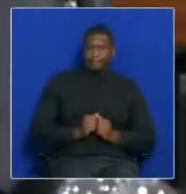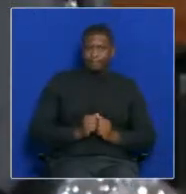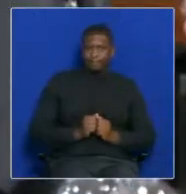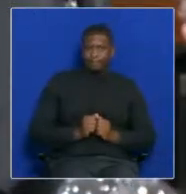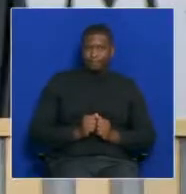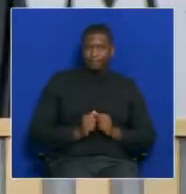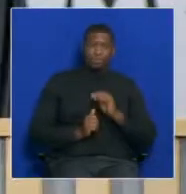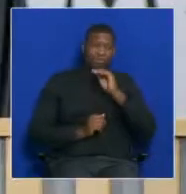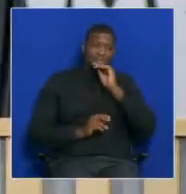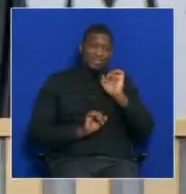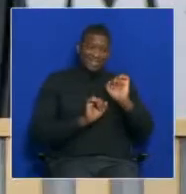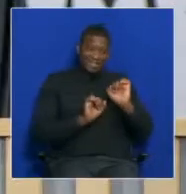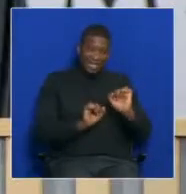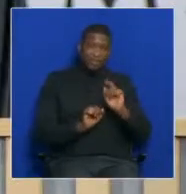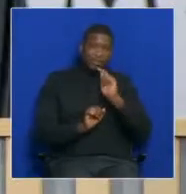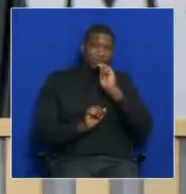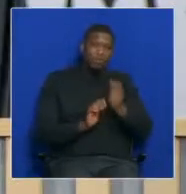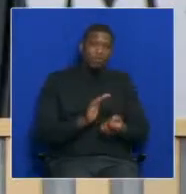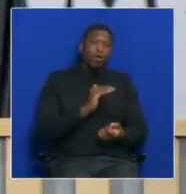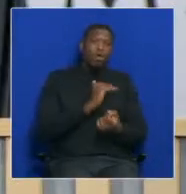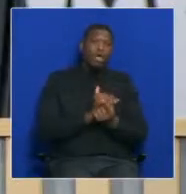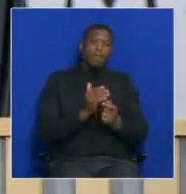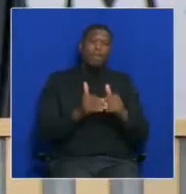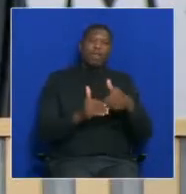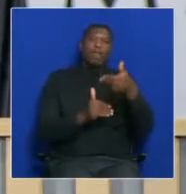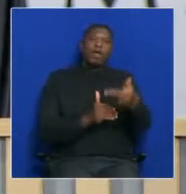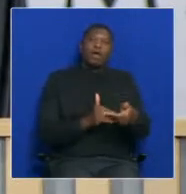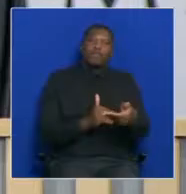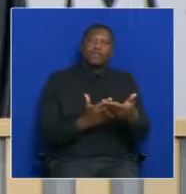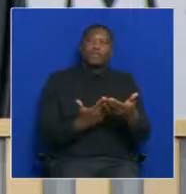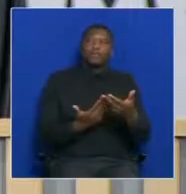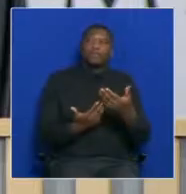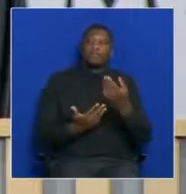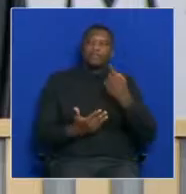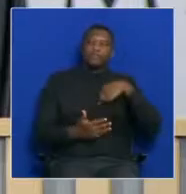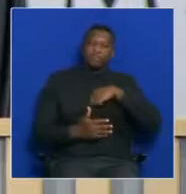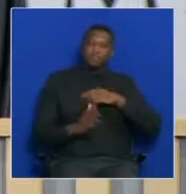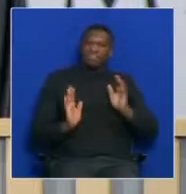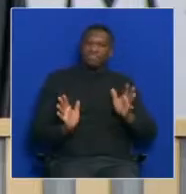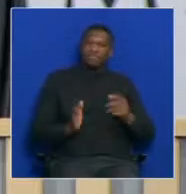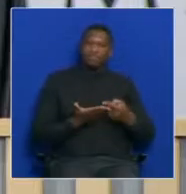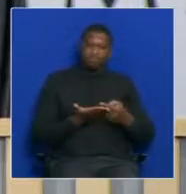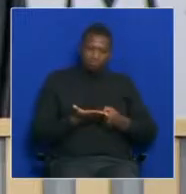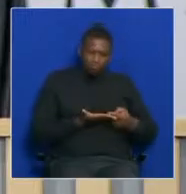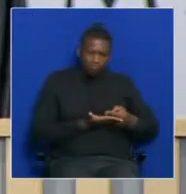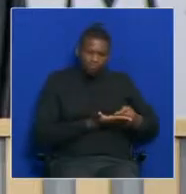been subsequent to my discussion with